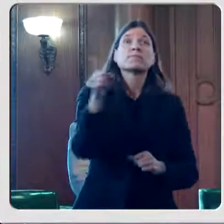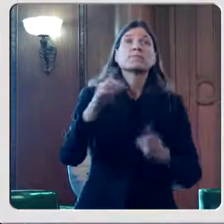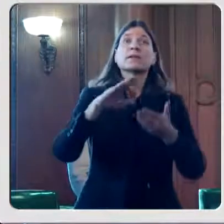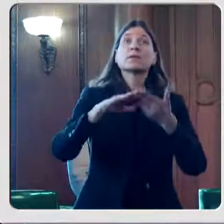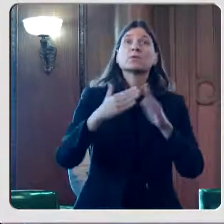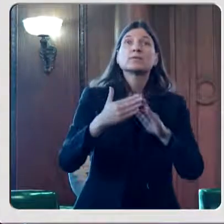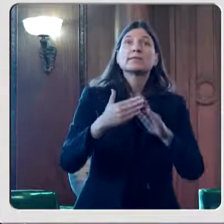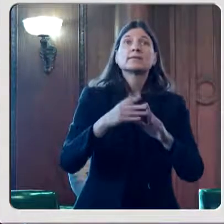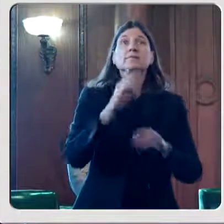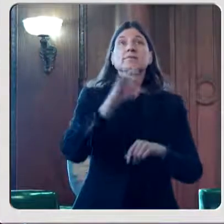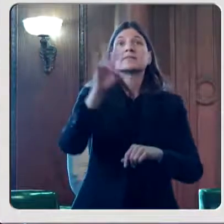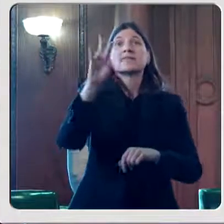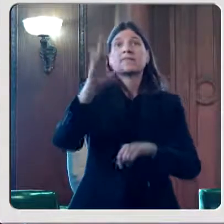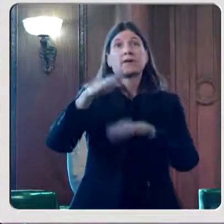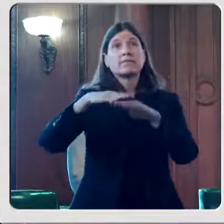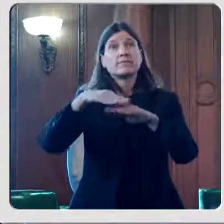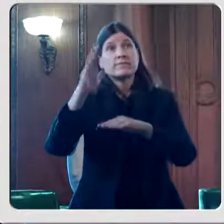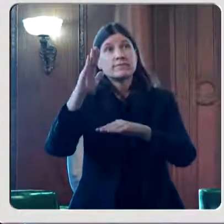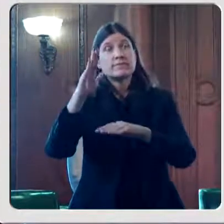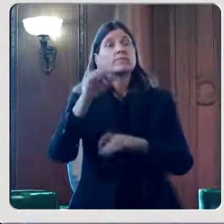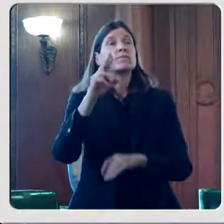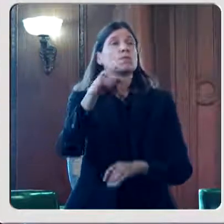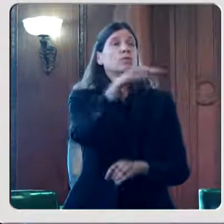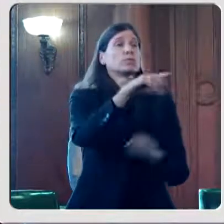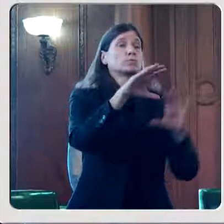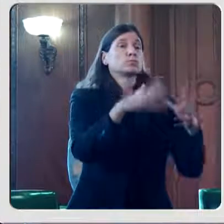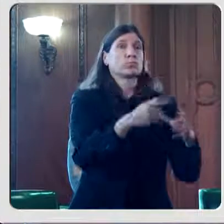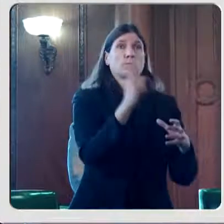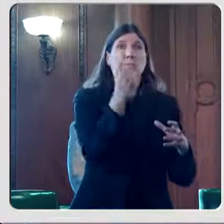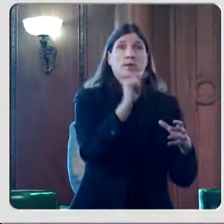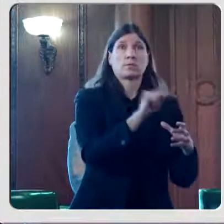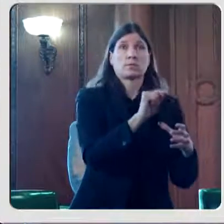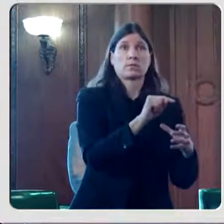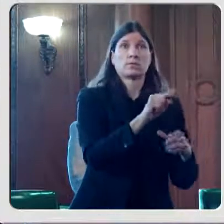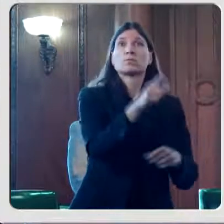dates and times online at any time now at